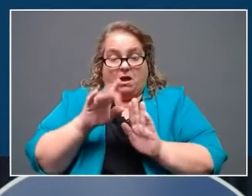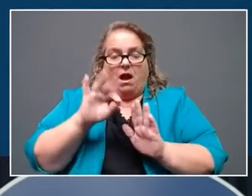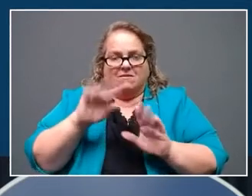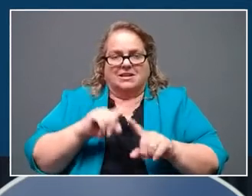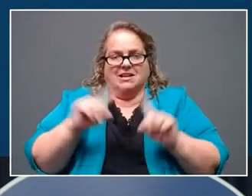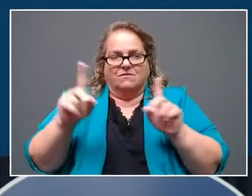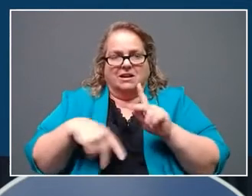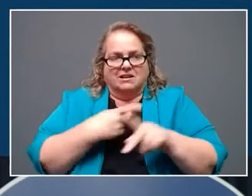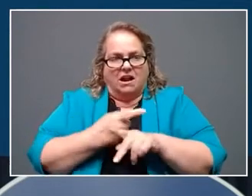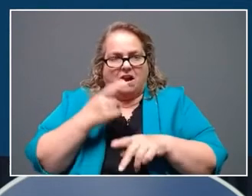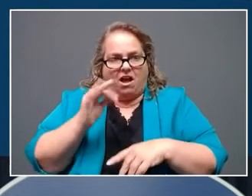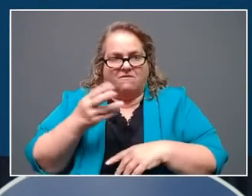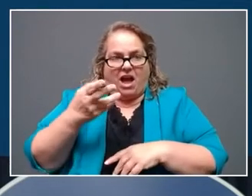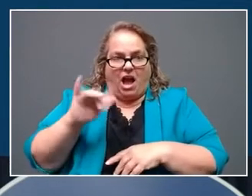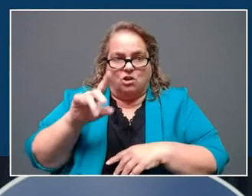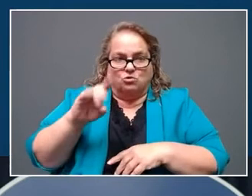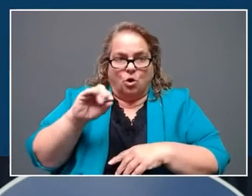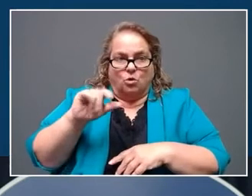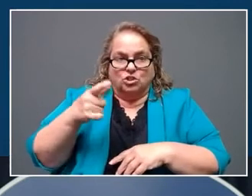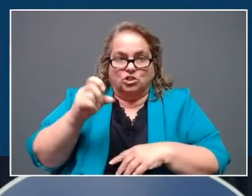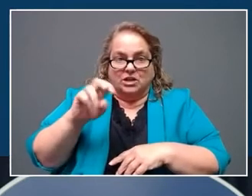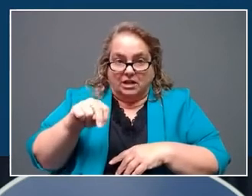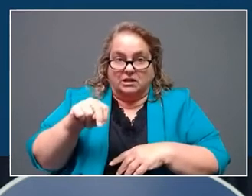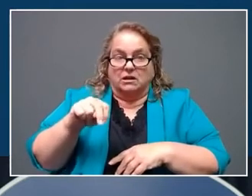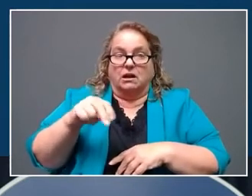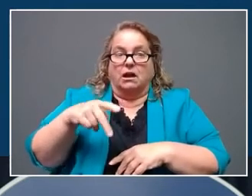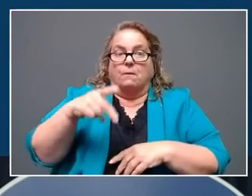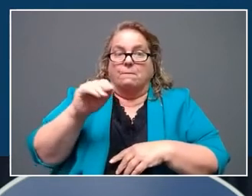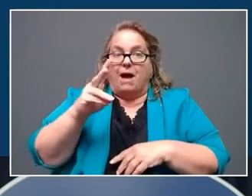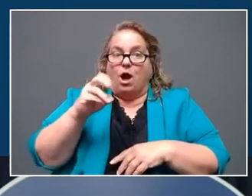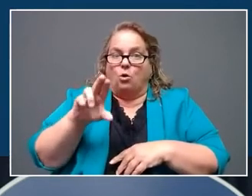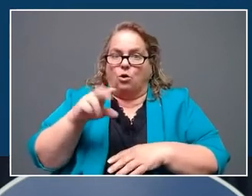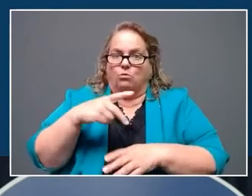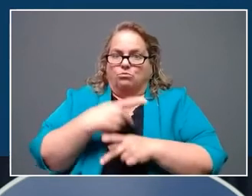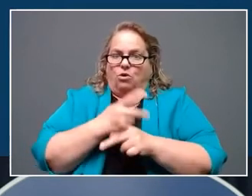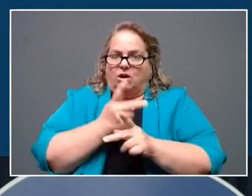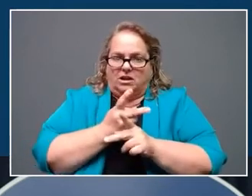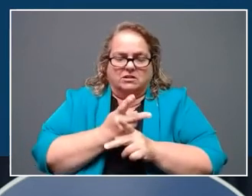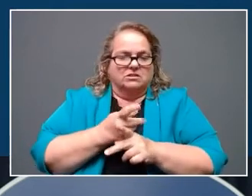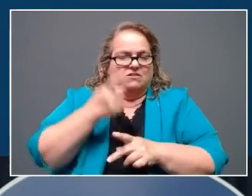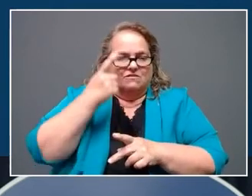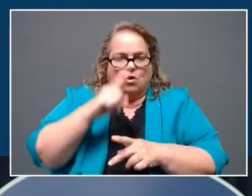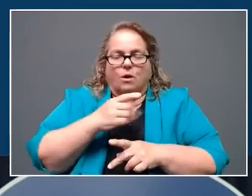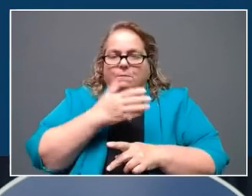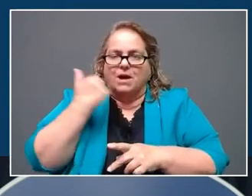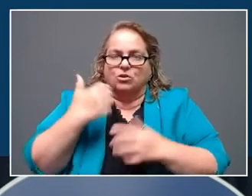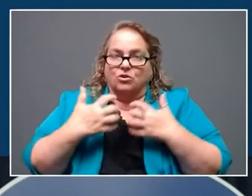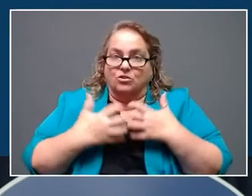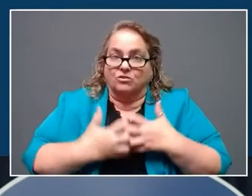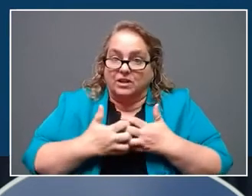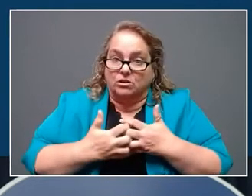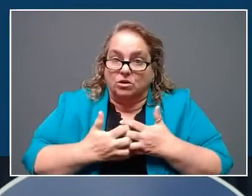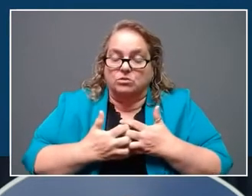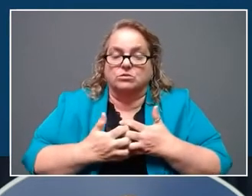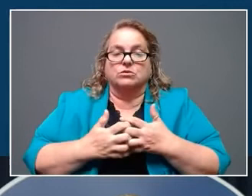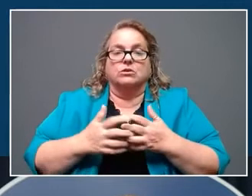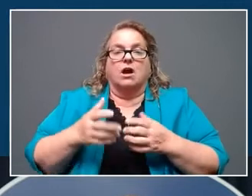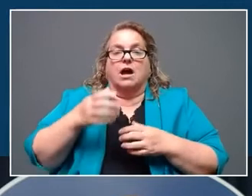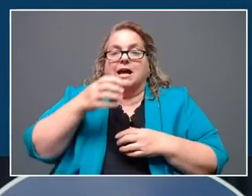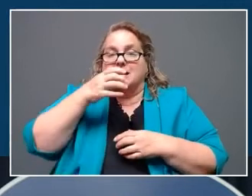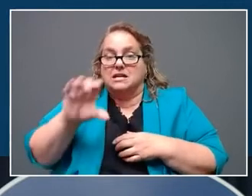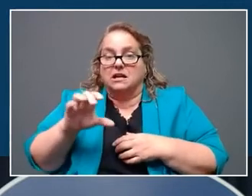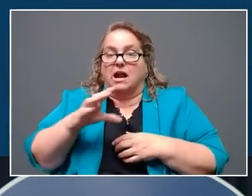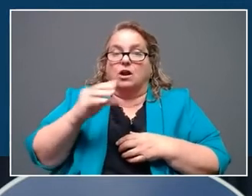hydrogen-powered products that will help lower emissions and increase fuel efficiency for vehicles and provide residential heating and cooling services